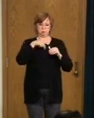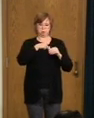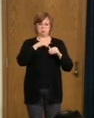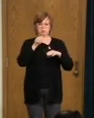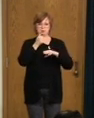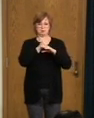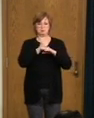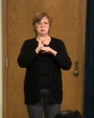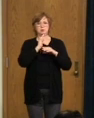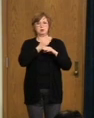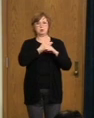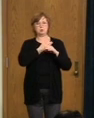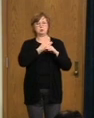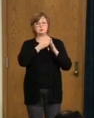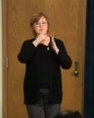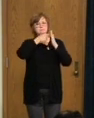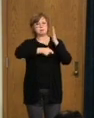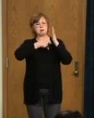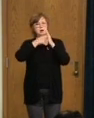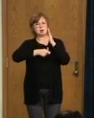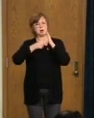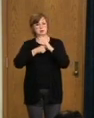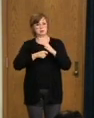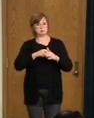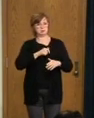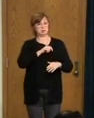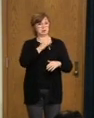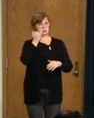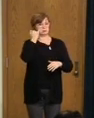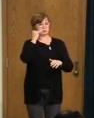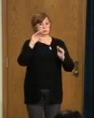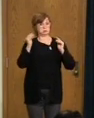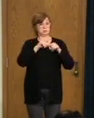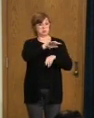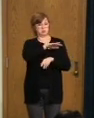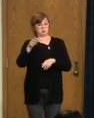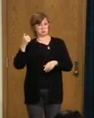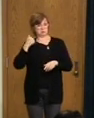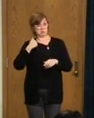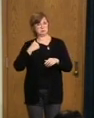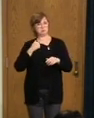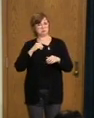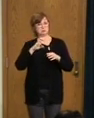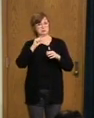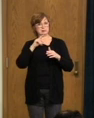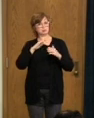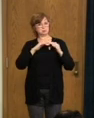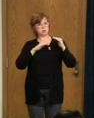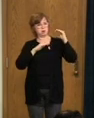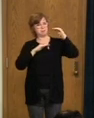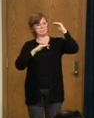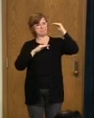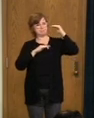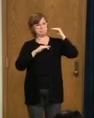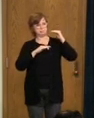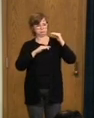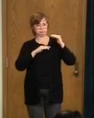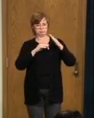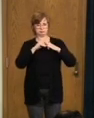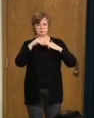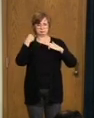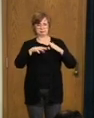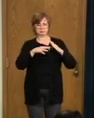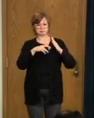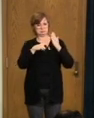fine standpoint, have some of the strongest fines in the nation. And they have been administered at the discretion